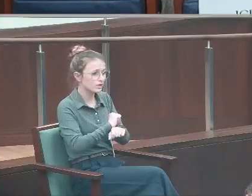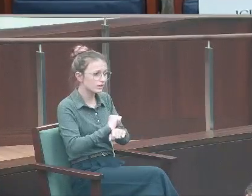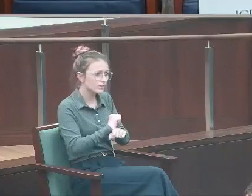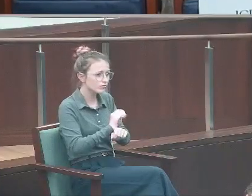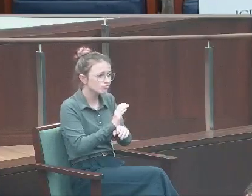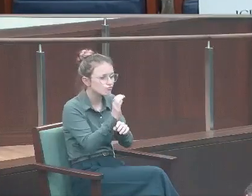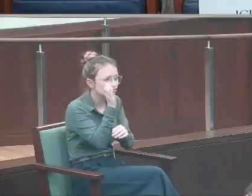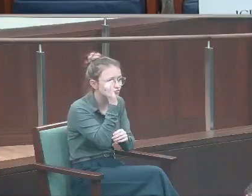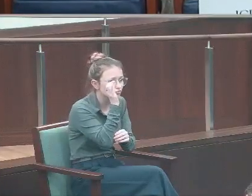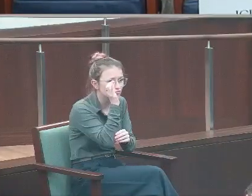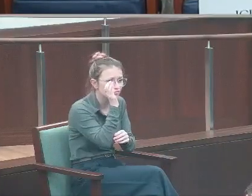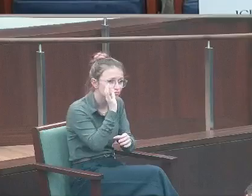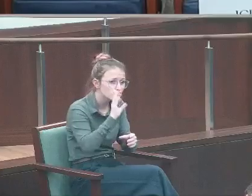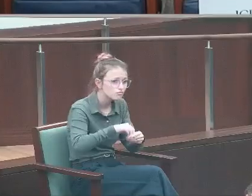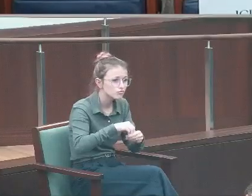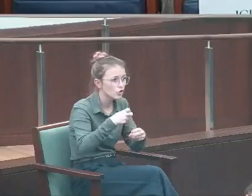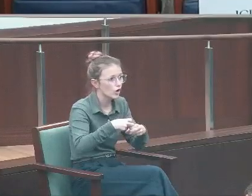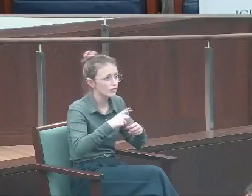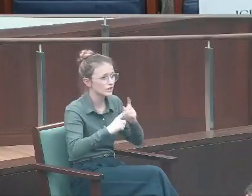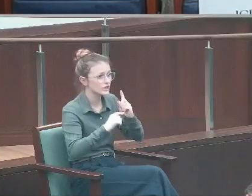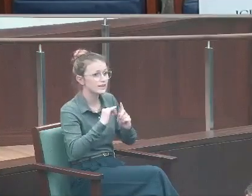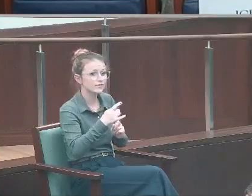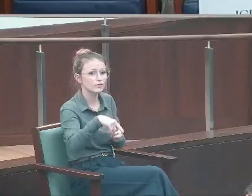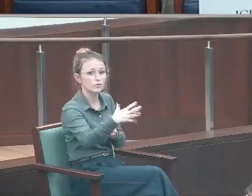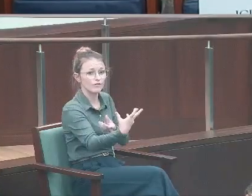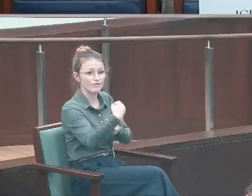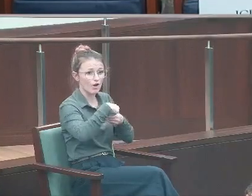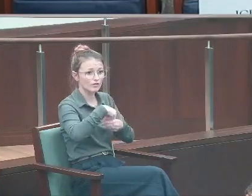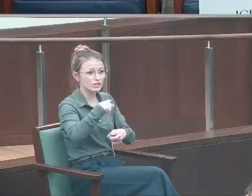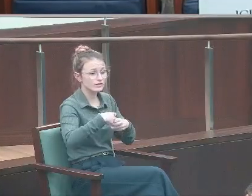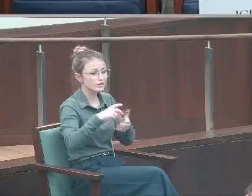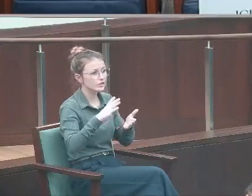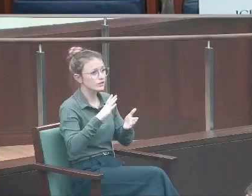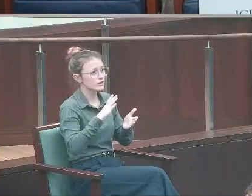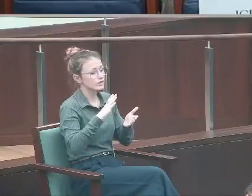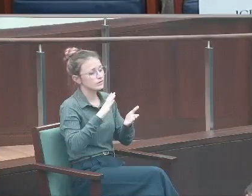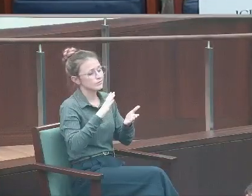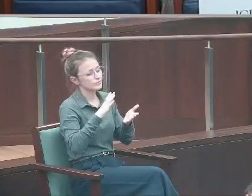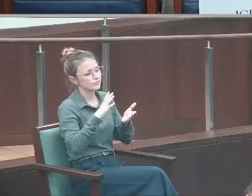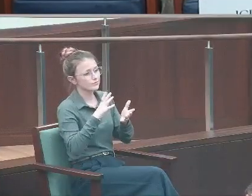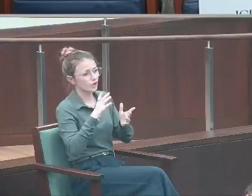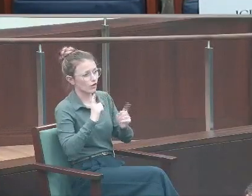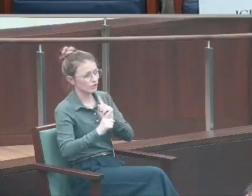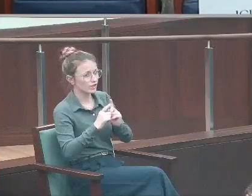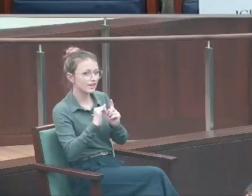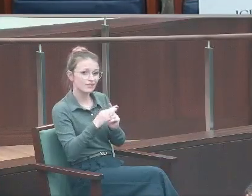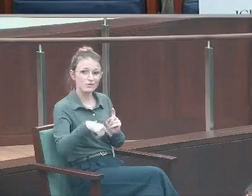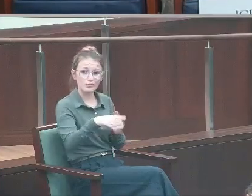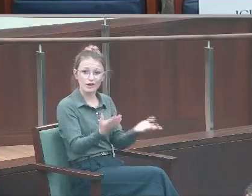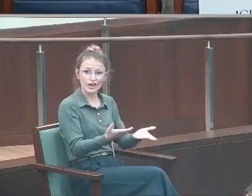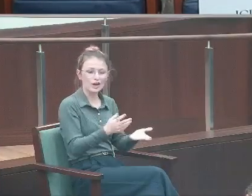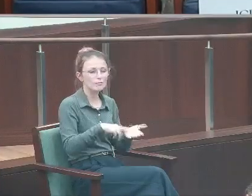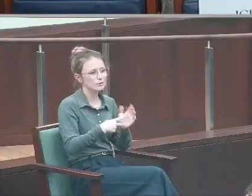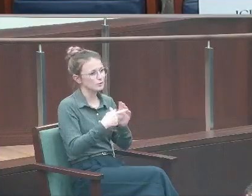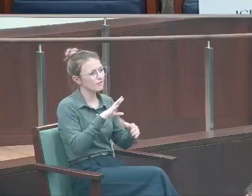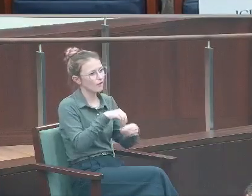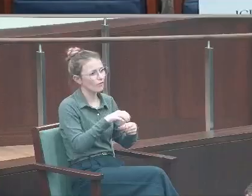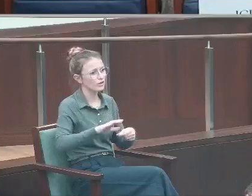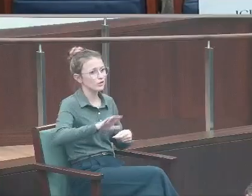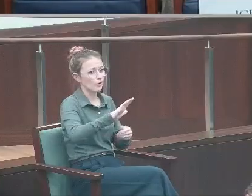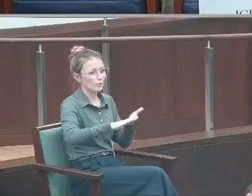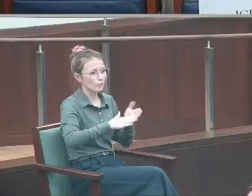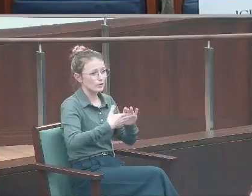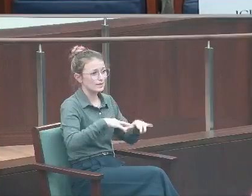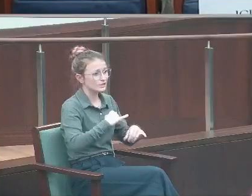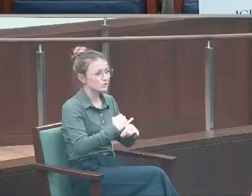If you're in this room, right, you're involved deeply in your community, you're a Jewish community leader, you probably are involved in other community institutions,